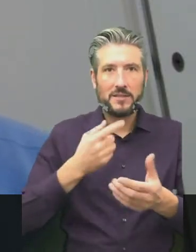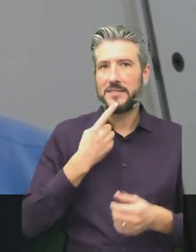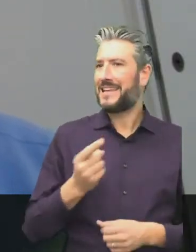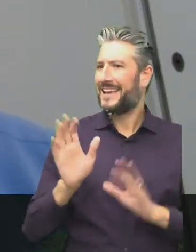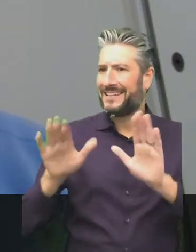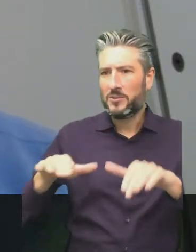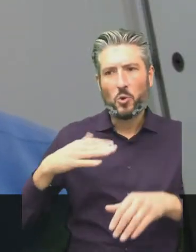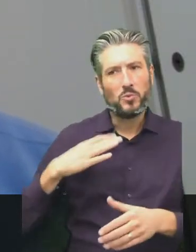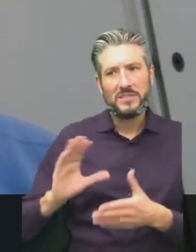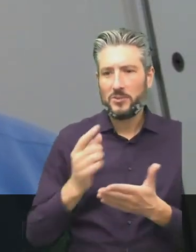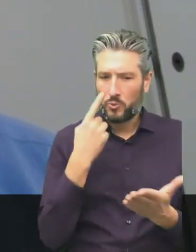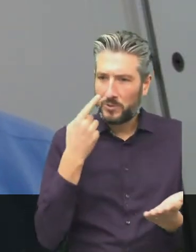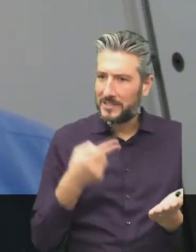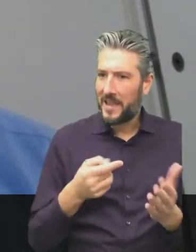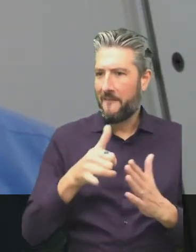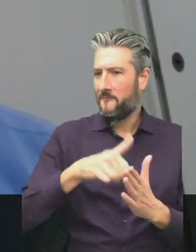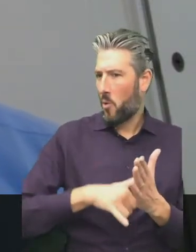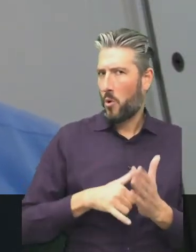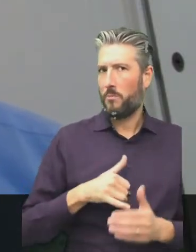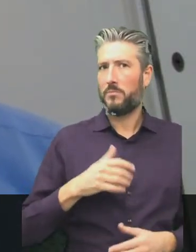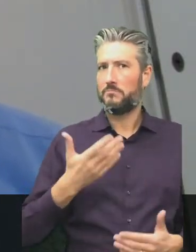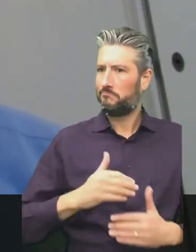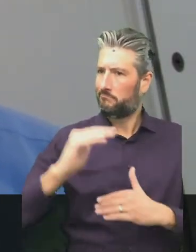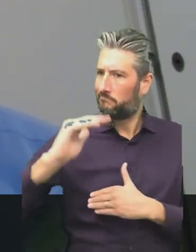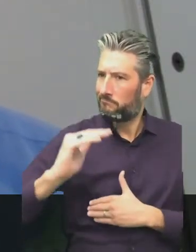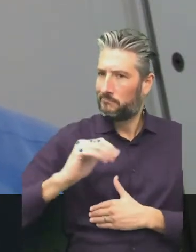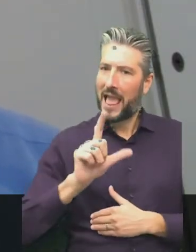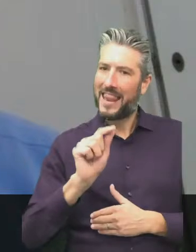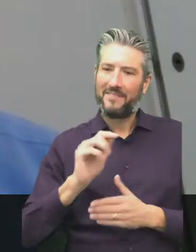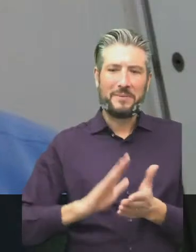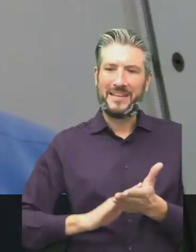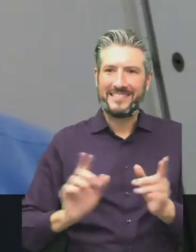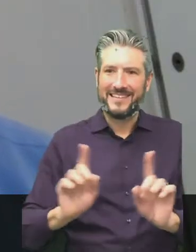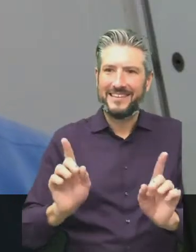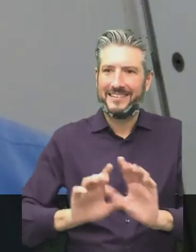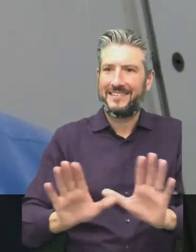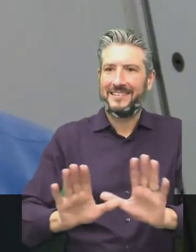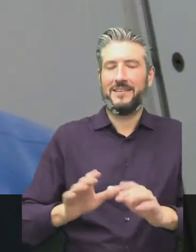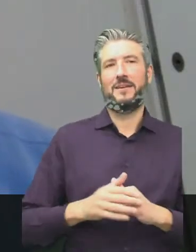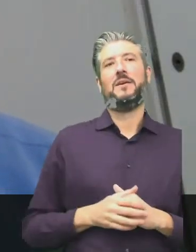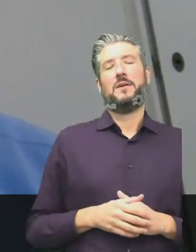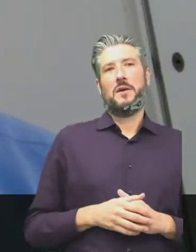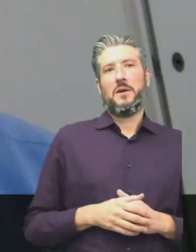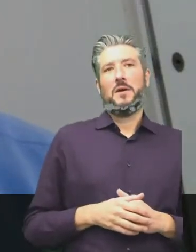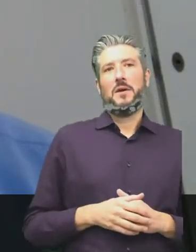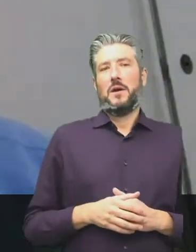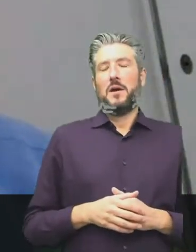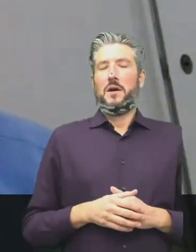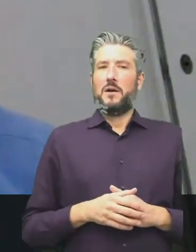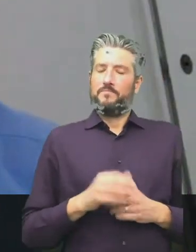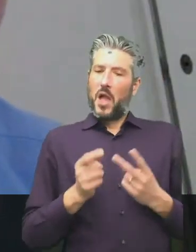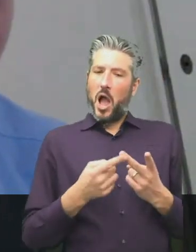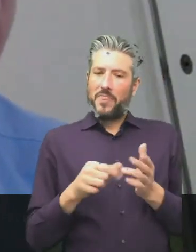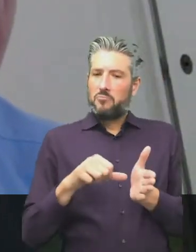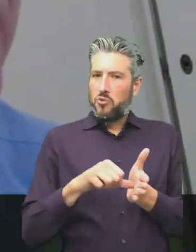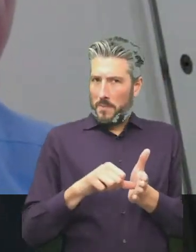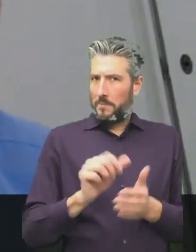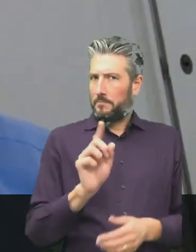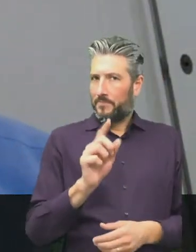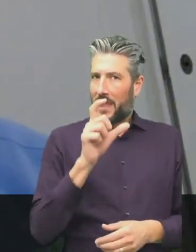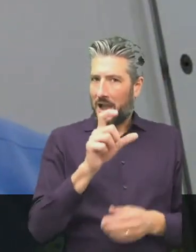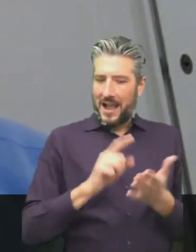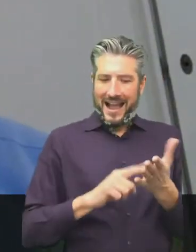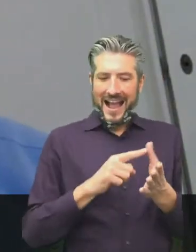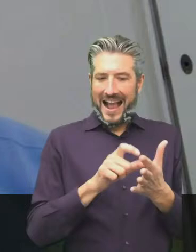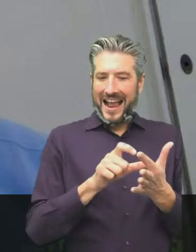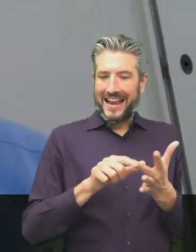buildings. But the problem is the government have just been sleepwalking on the whole issue of cladding. At the moment, we know, according to the London Fire Brigade,